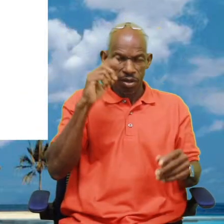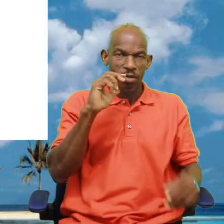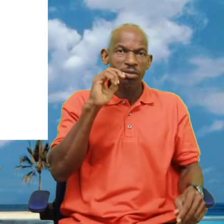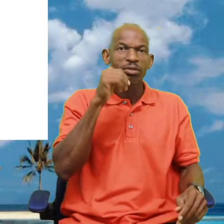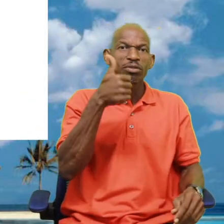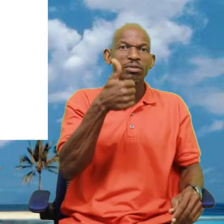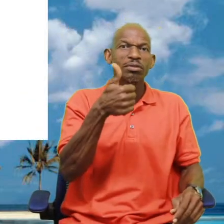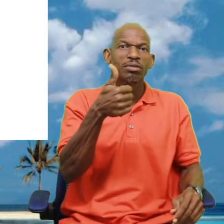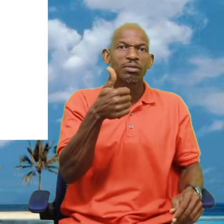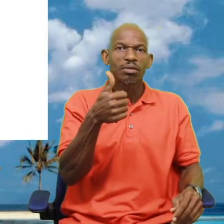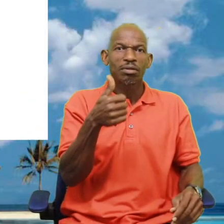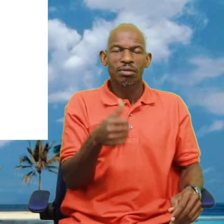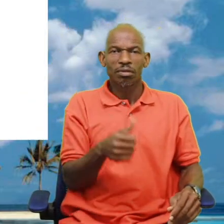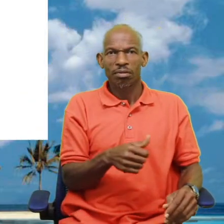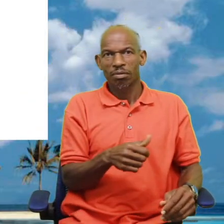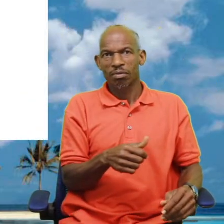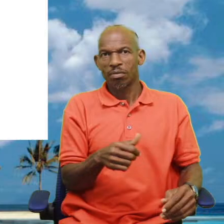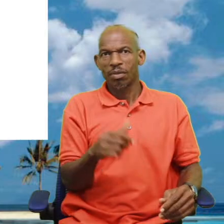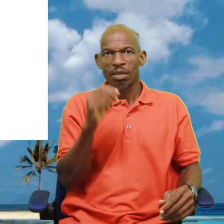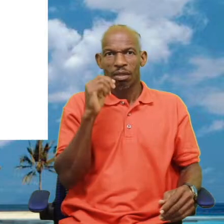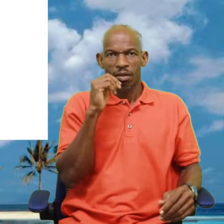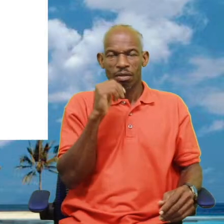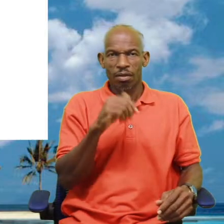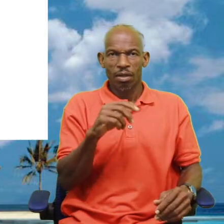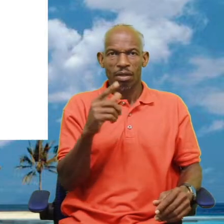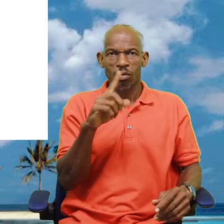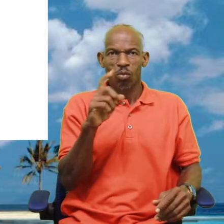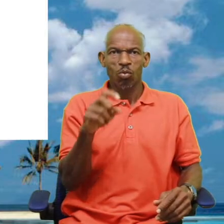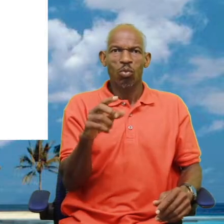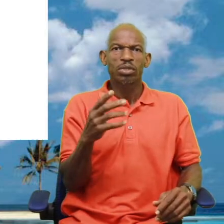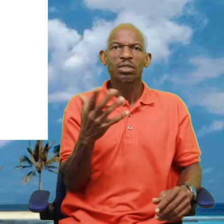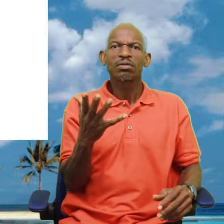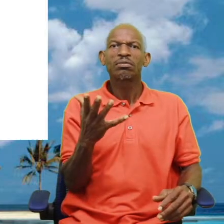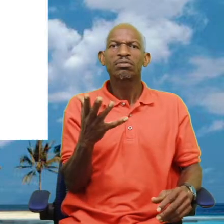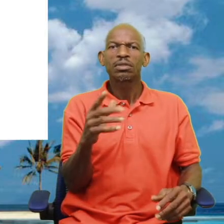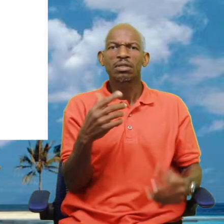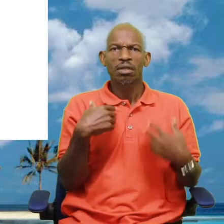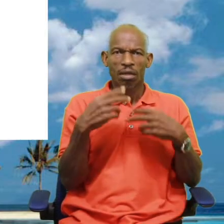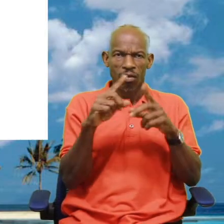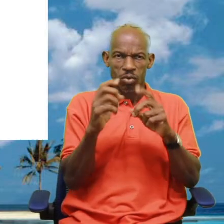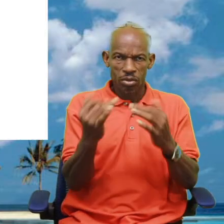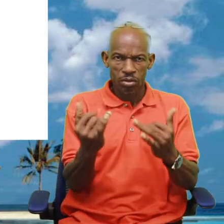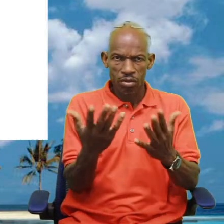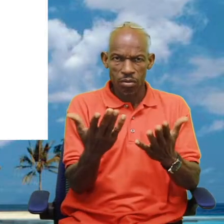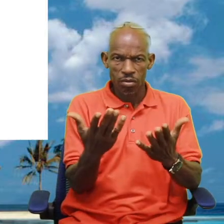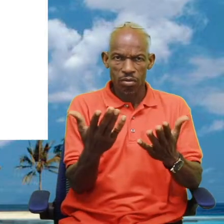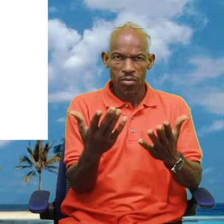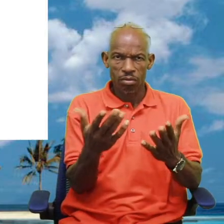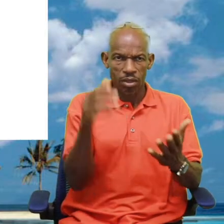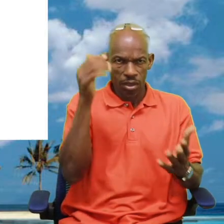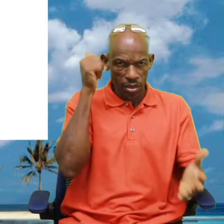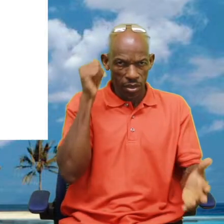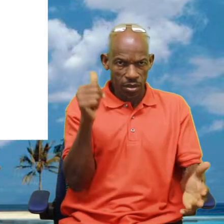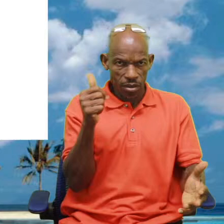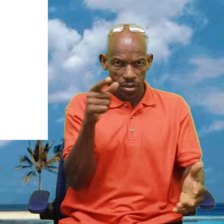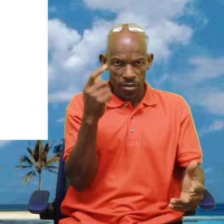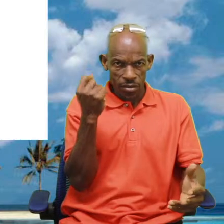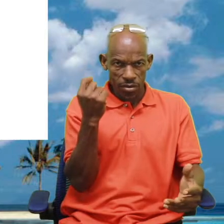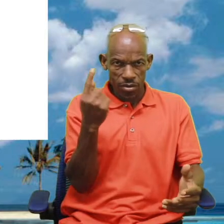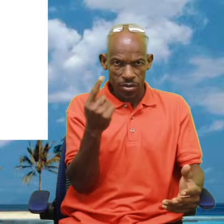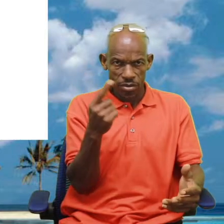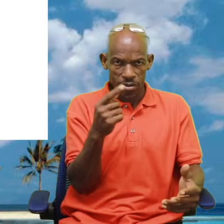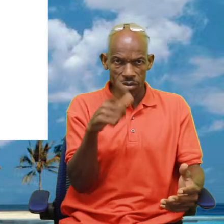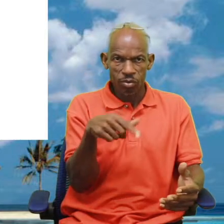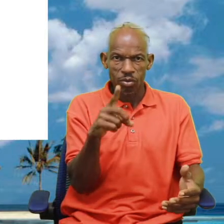So I hope you have a good evening. Anybody have any questions before we leave, before I leave you? Adana, do you understand what we did,